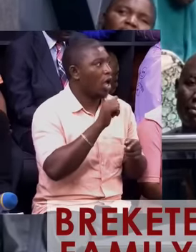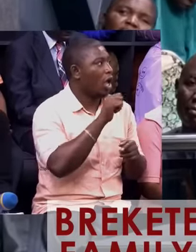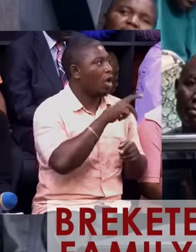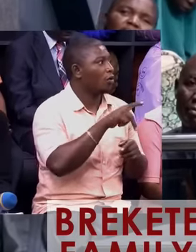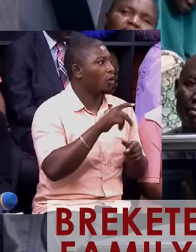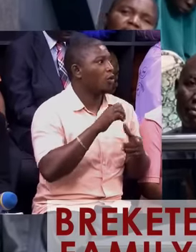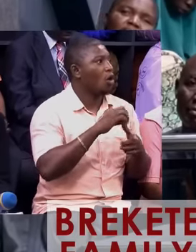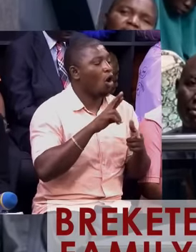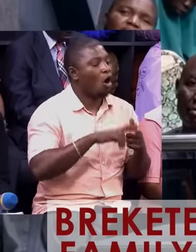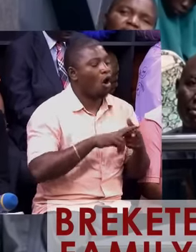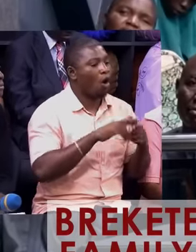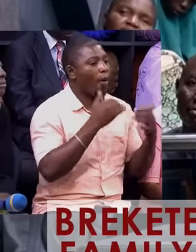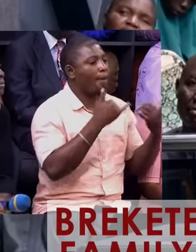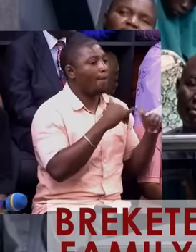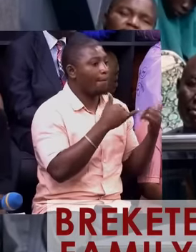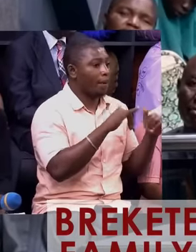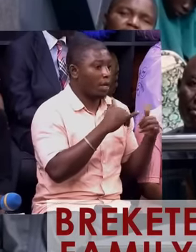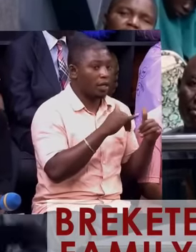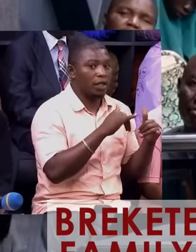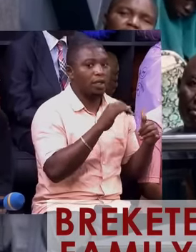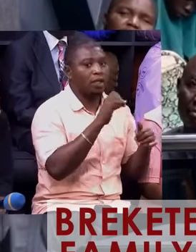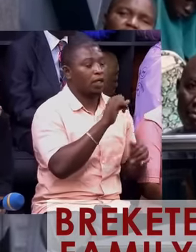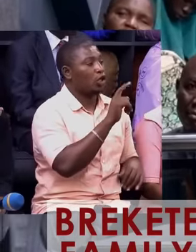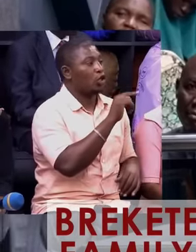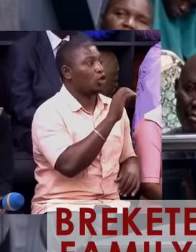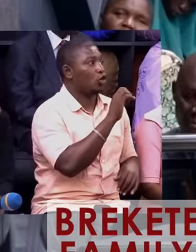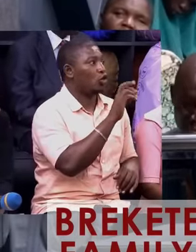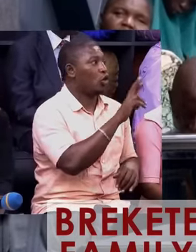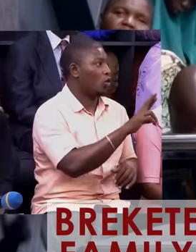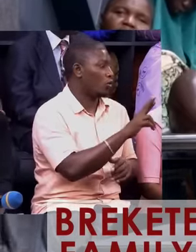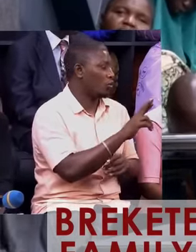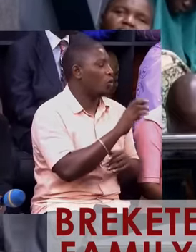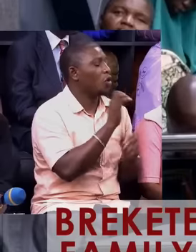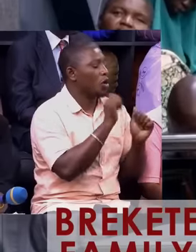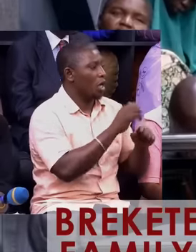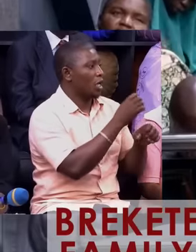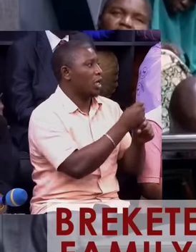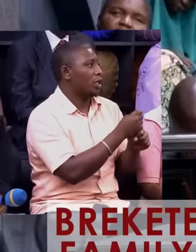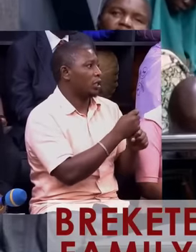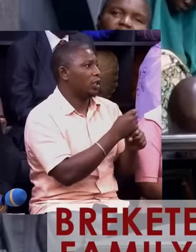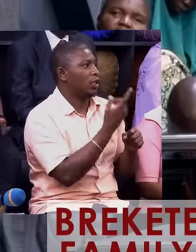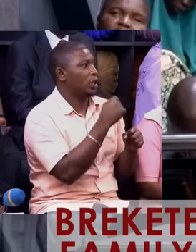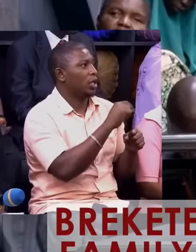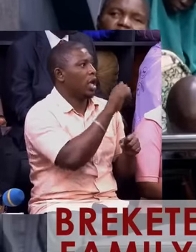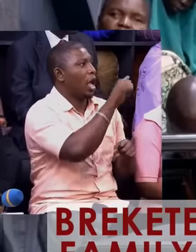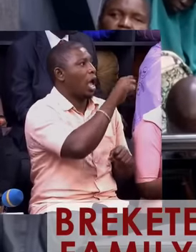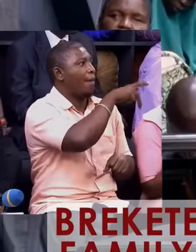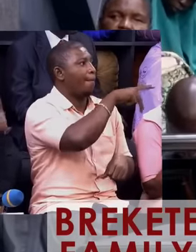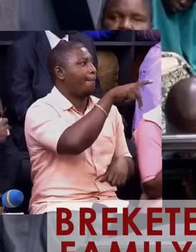ab play store iOS and then yeah Play Store and App Store